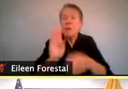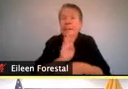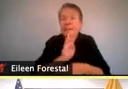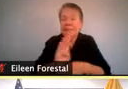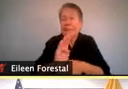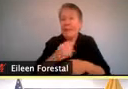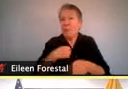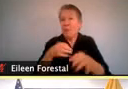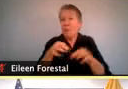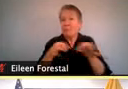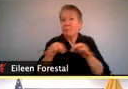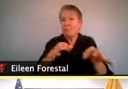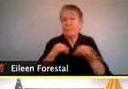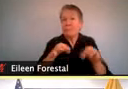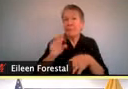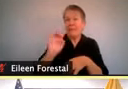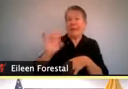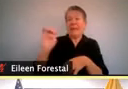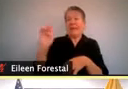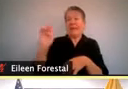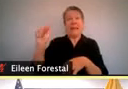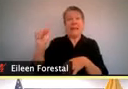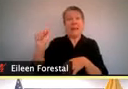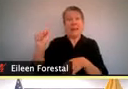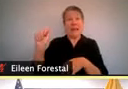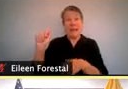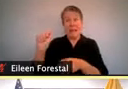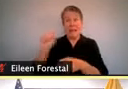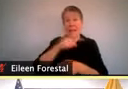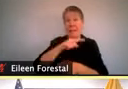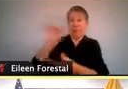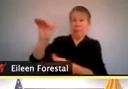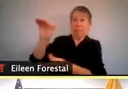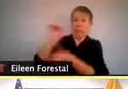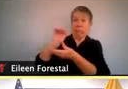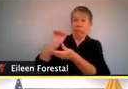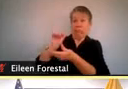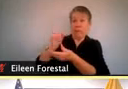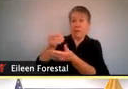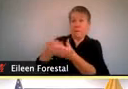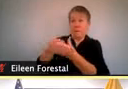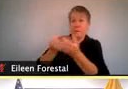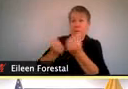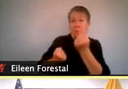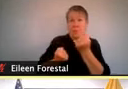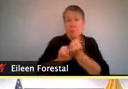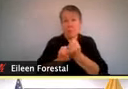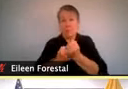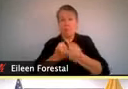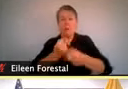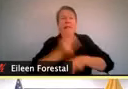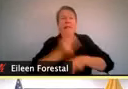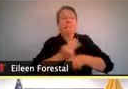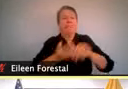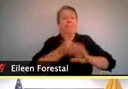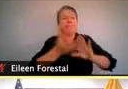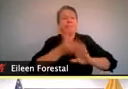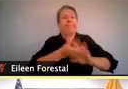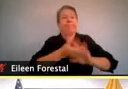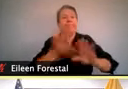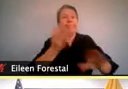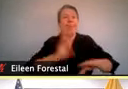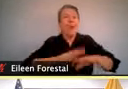Authority to receive the financial support they need to remain open in the face of these uncertain times.